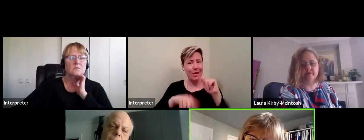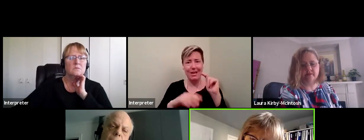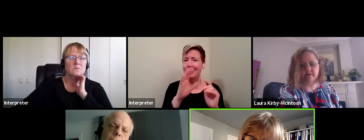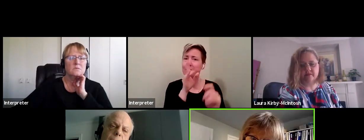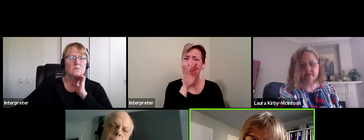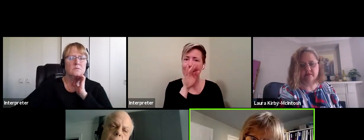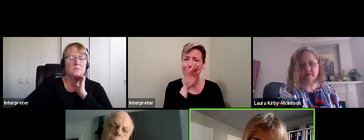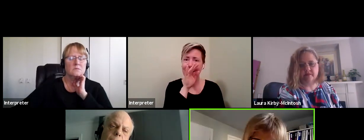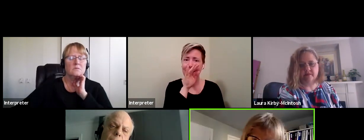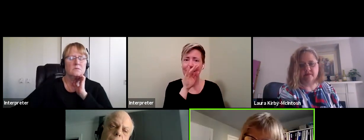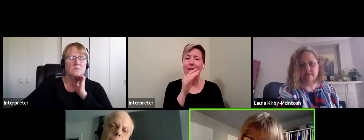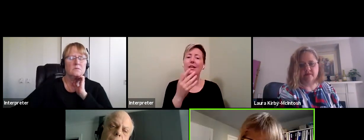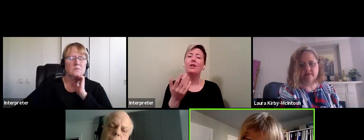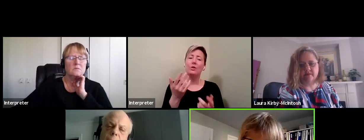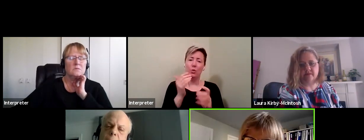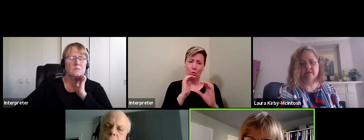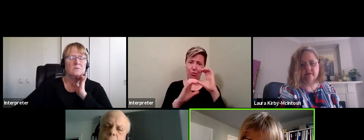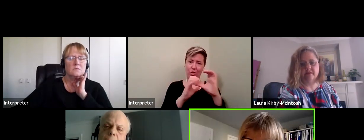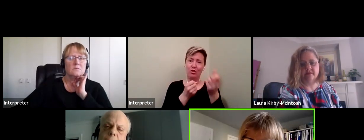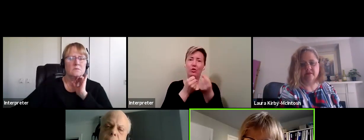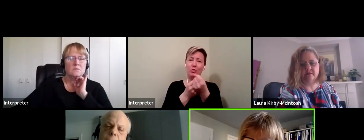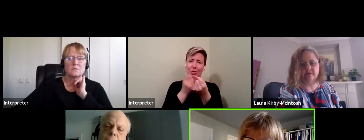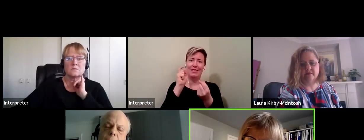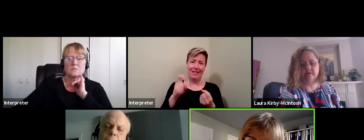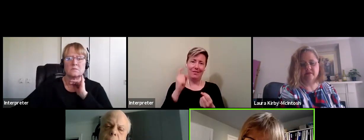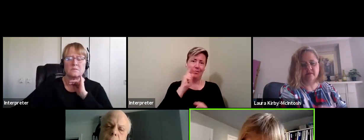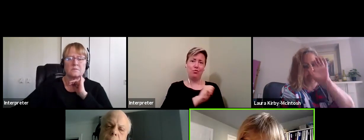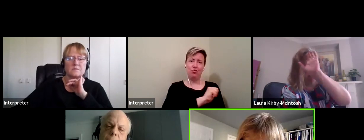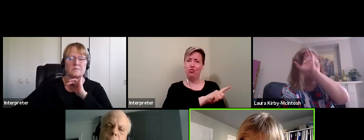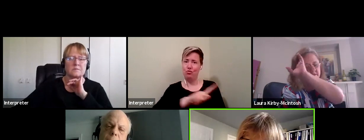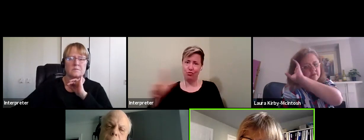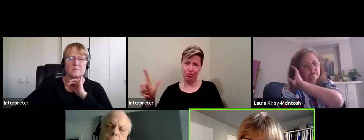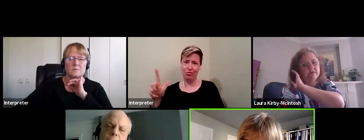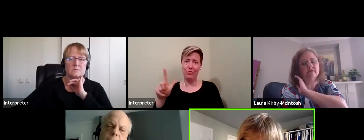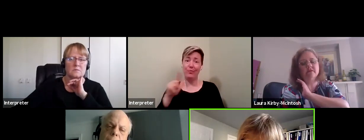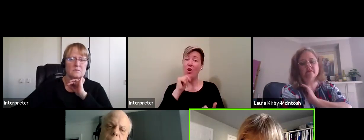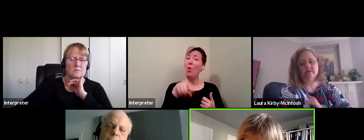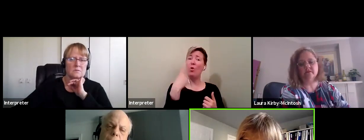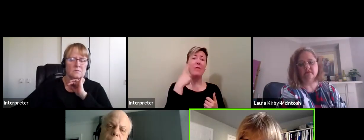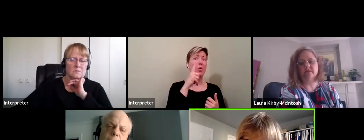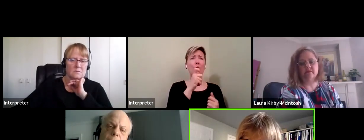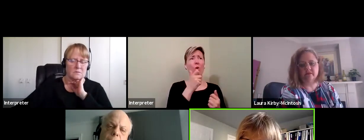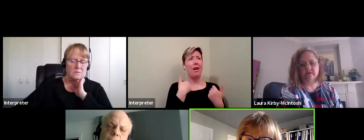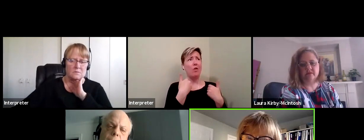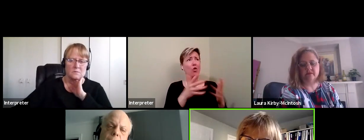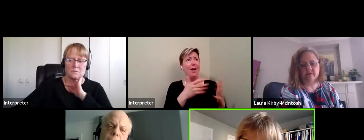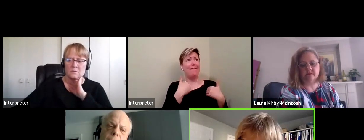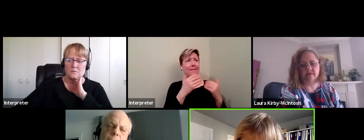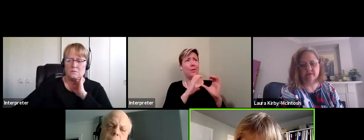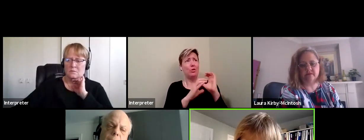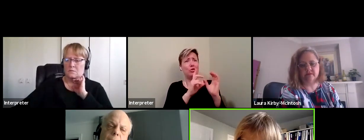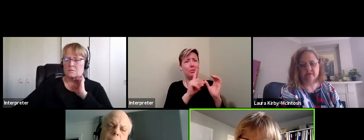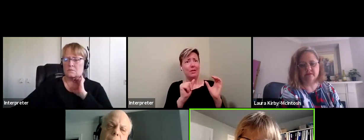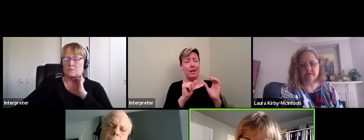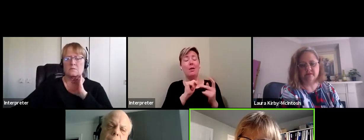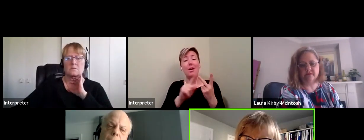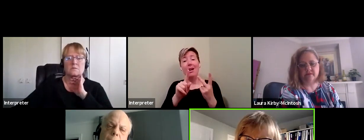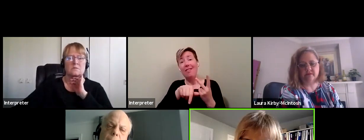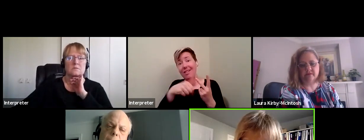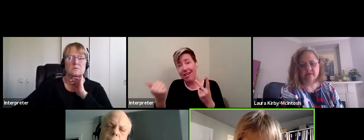put communication supports in place, not only for people with pre-existing speech language disabilities, but also people